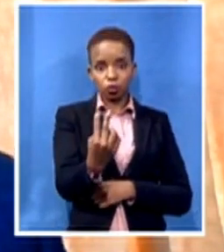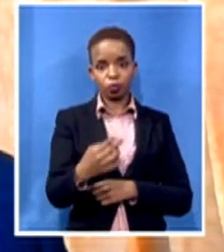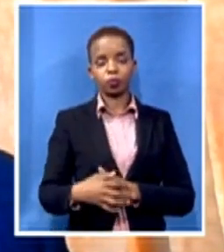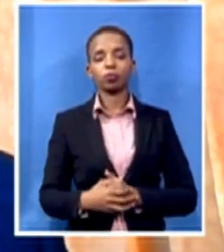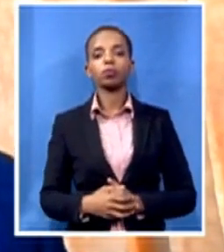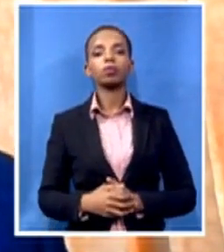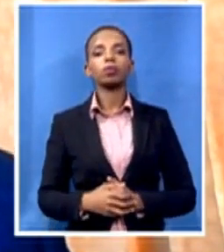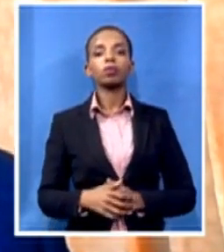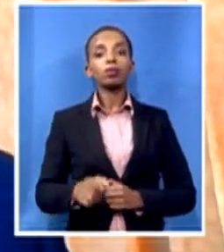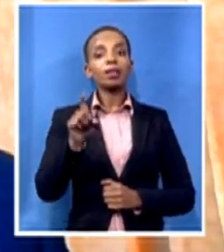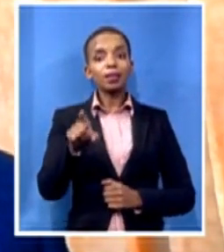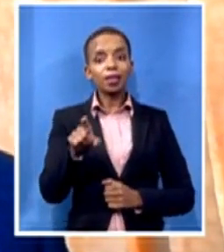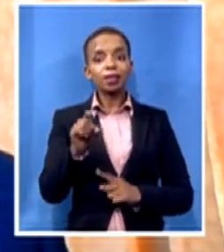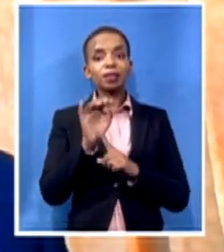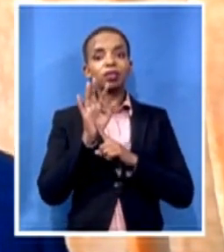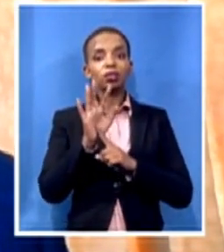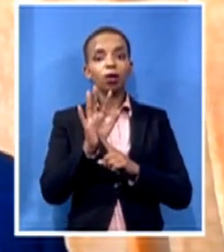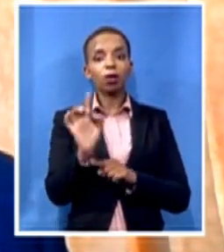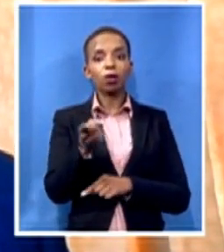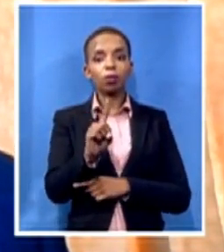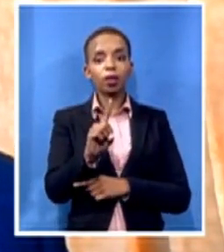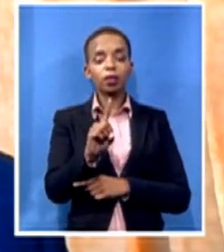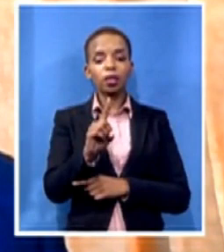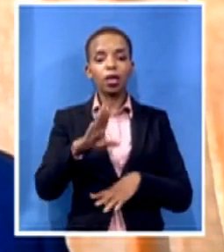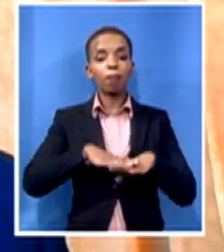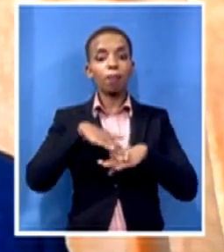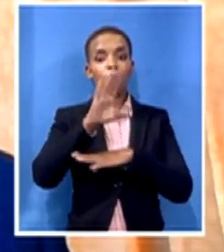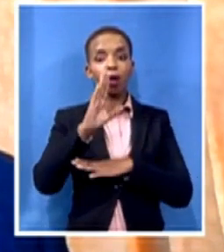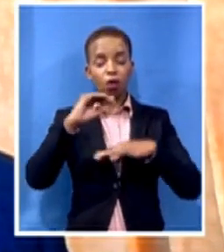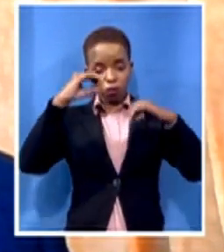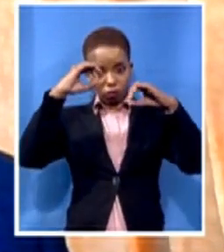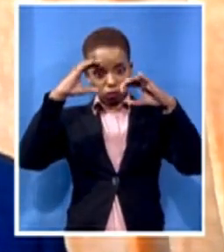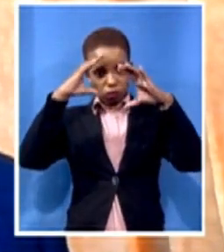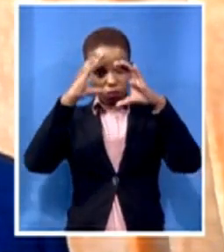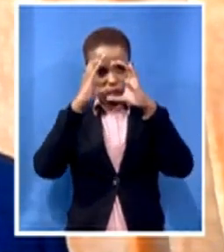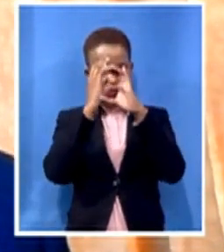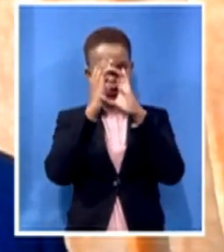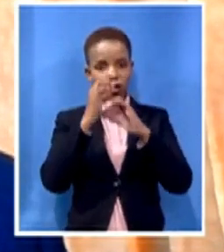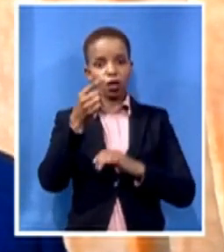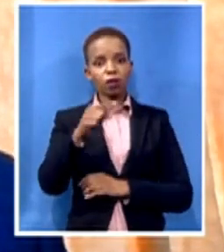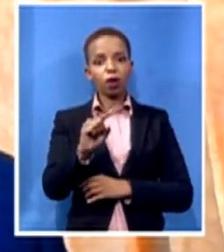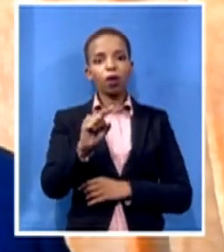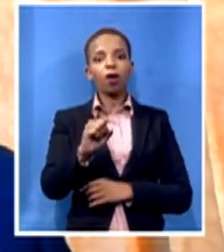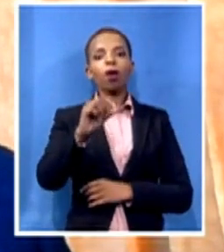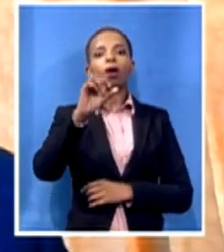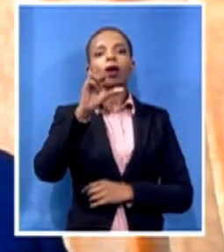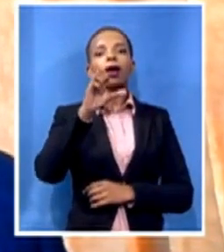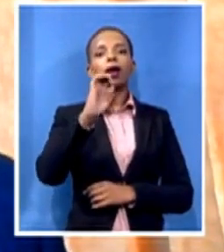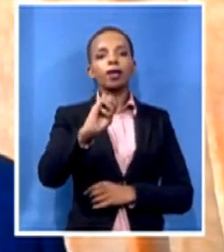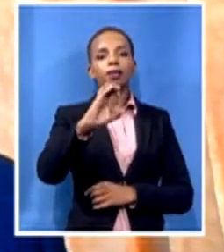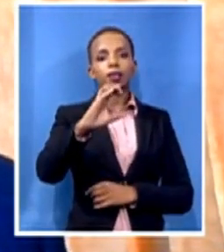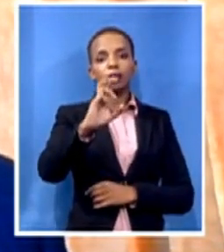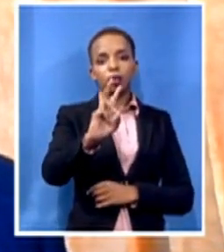high concentration of this ACE2 enzyme in men than women. The